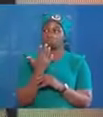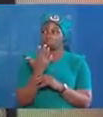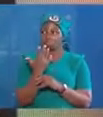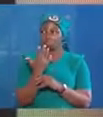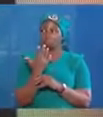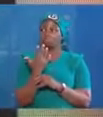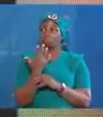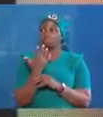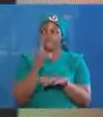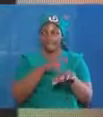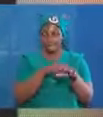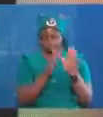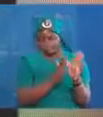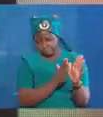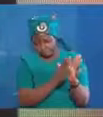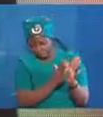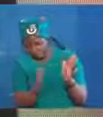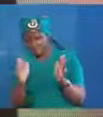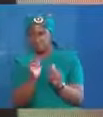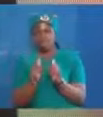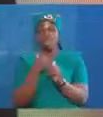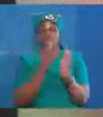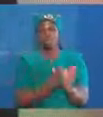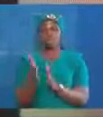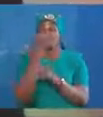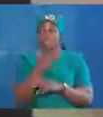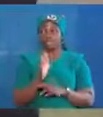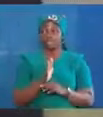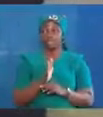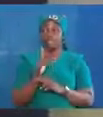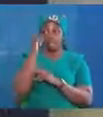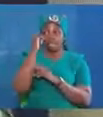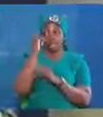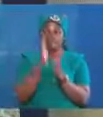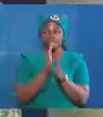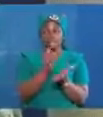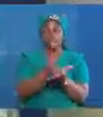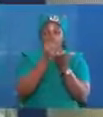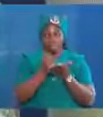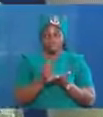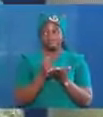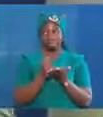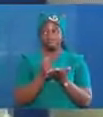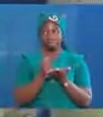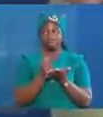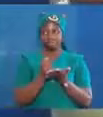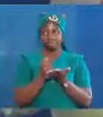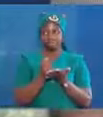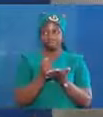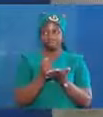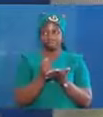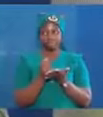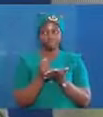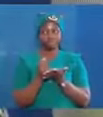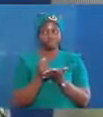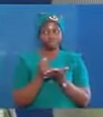have timelines and schedules that we have prepared. And I think with the help of the I don't know whether it's on the board, we have told them